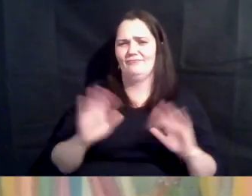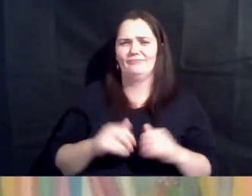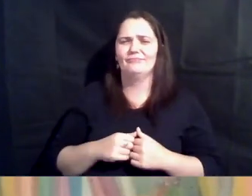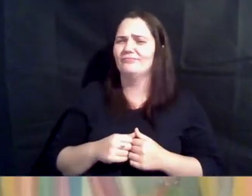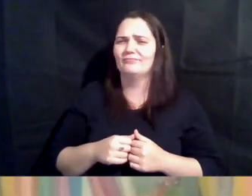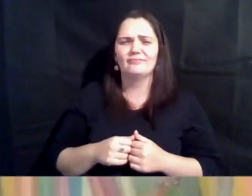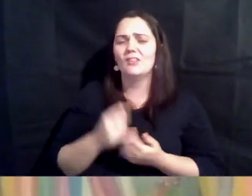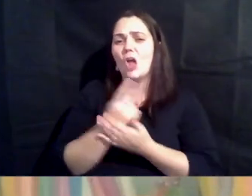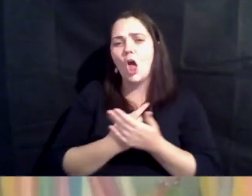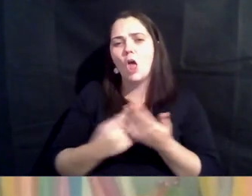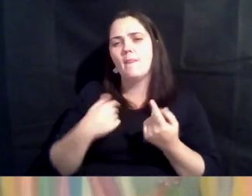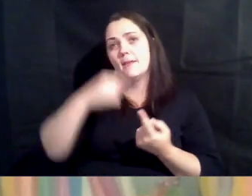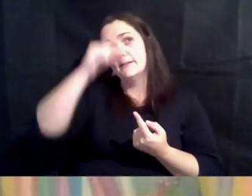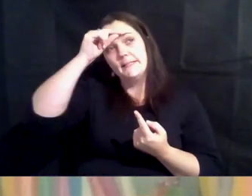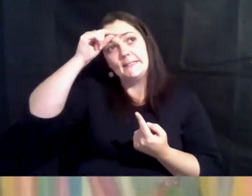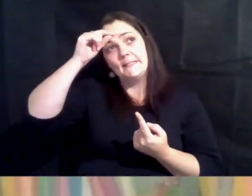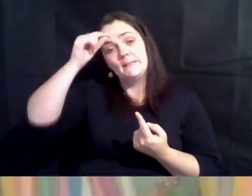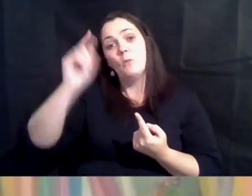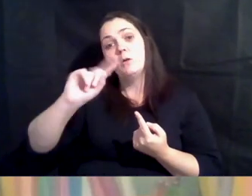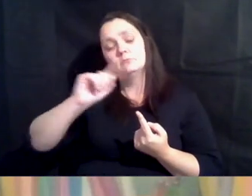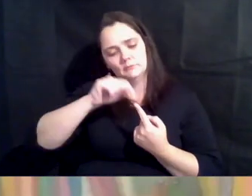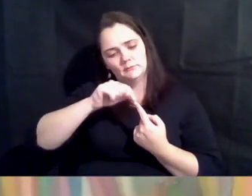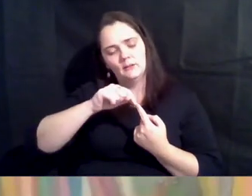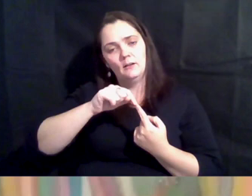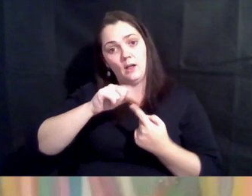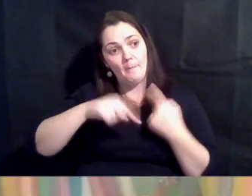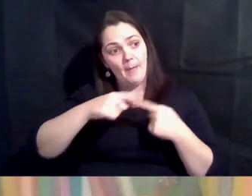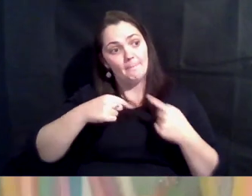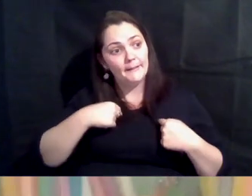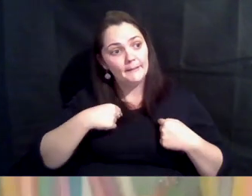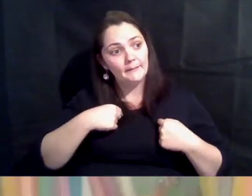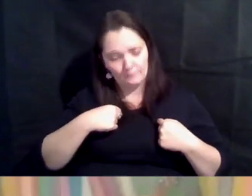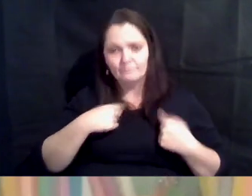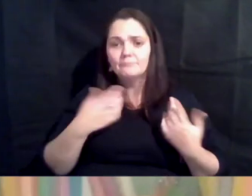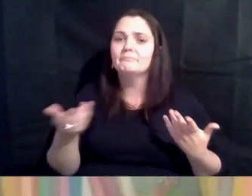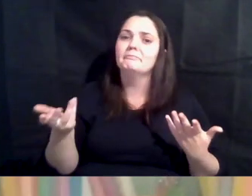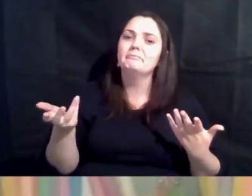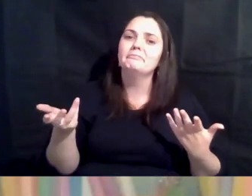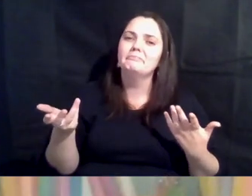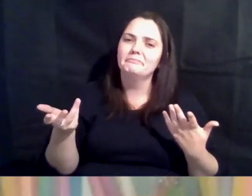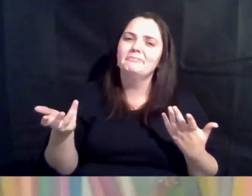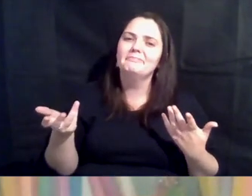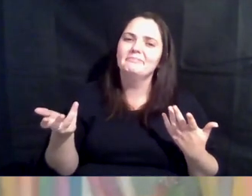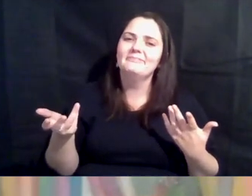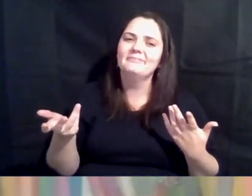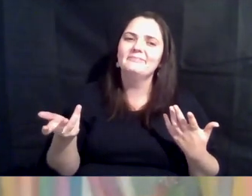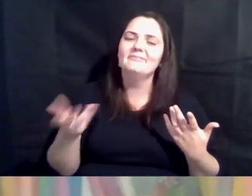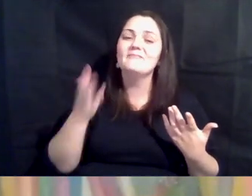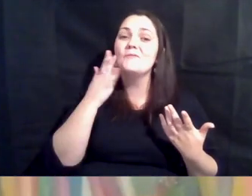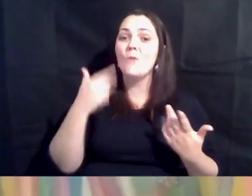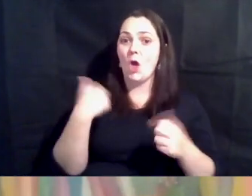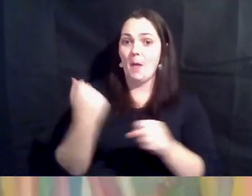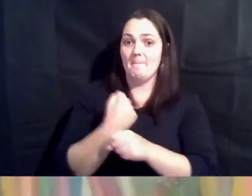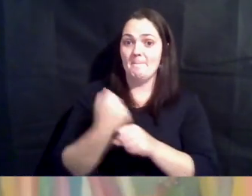focused on whether it's me, like whether it's personal. I don't like my art when I feel like I'm trying to produce something that I